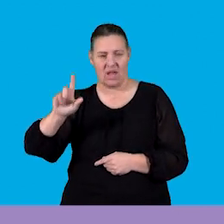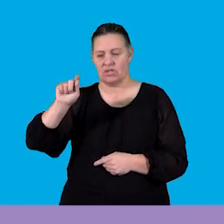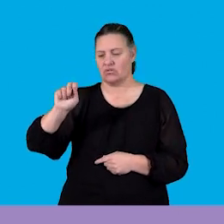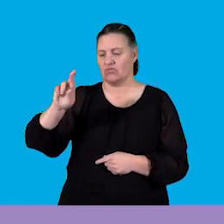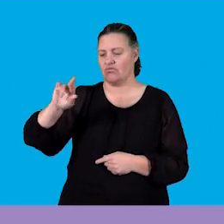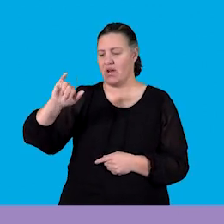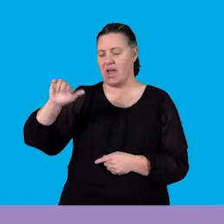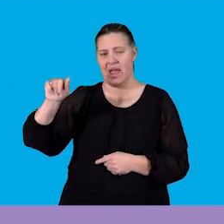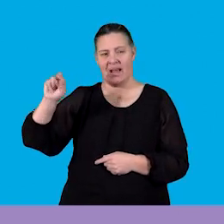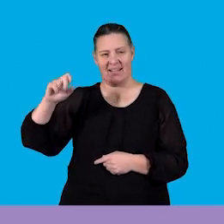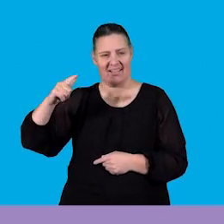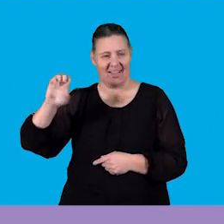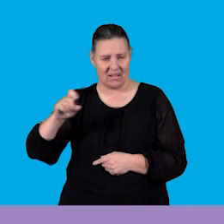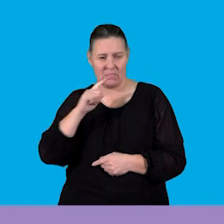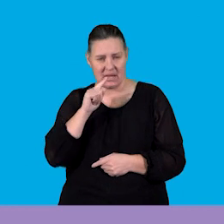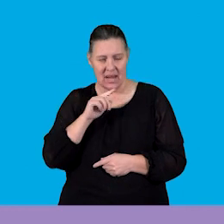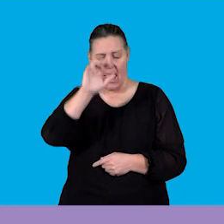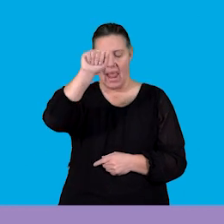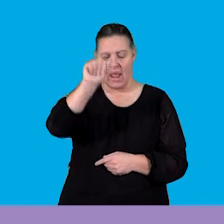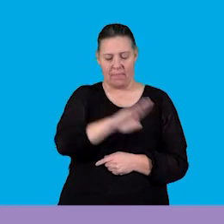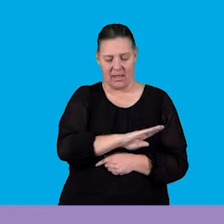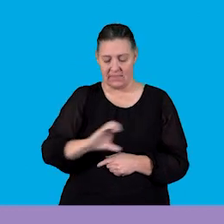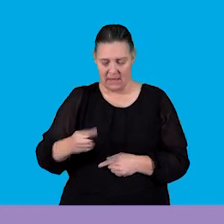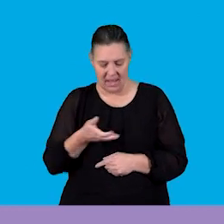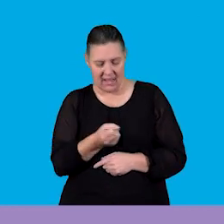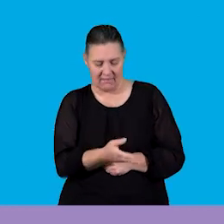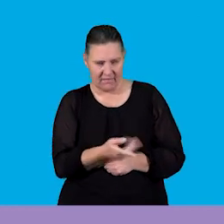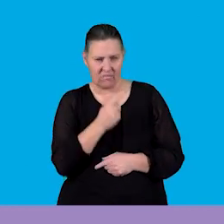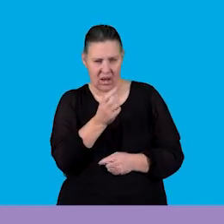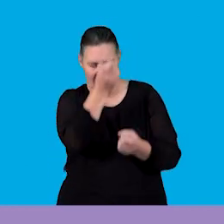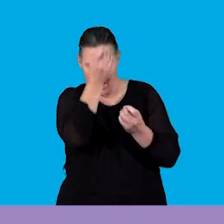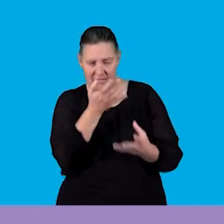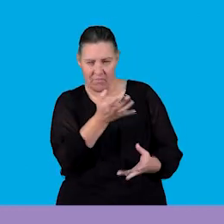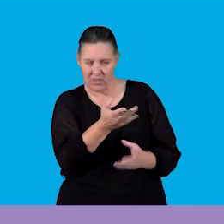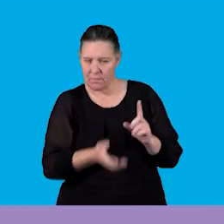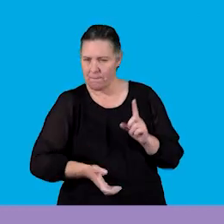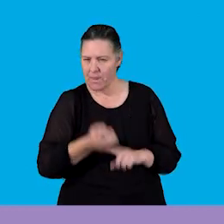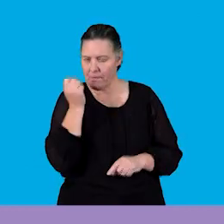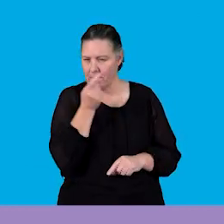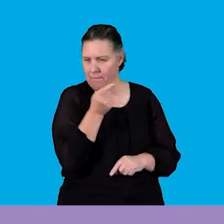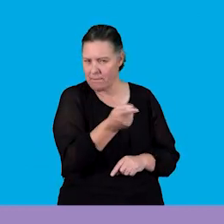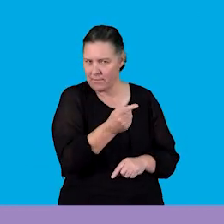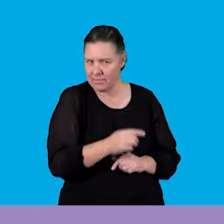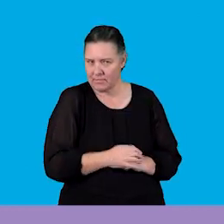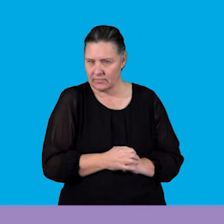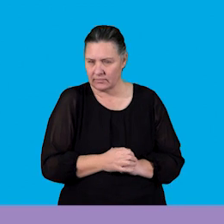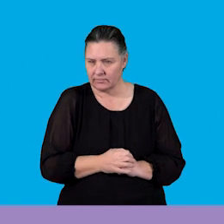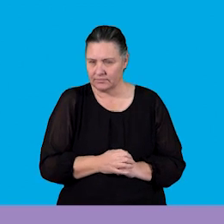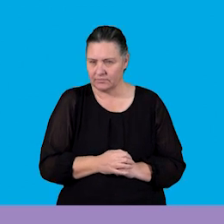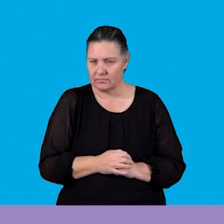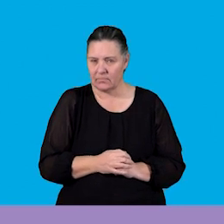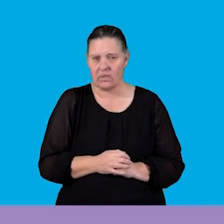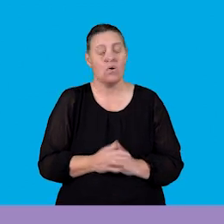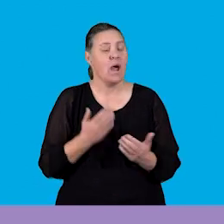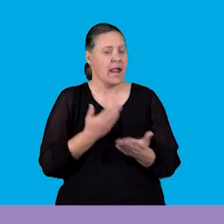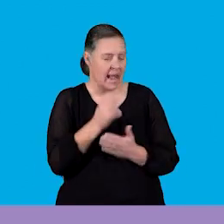sides of this equilateral triangle. Triangle ABC is given below. What information can you gather from